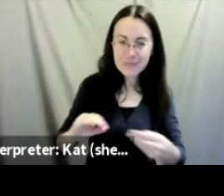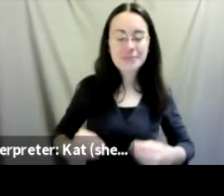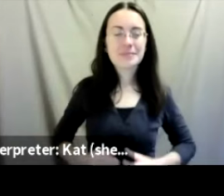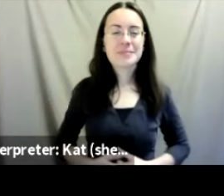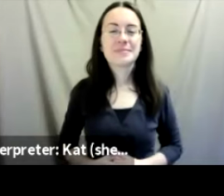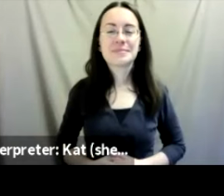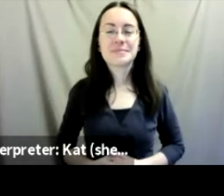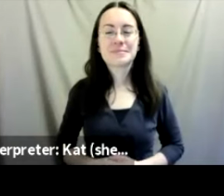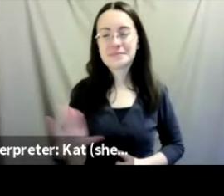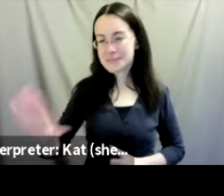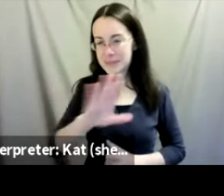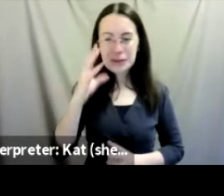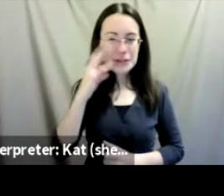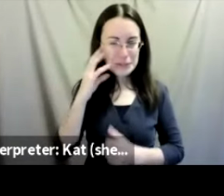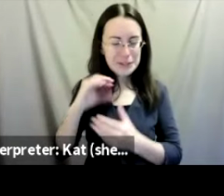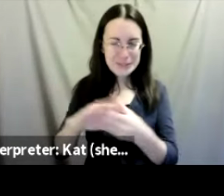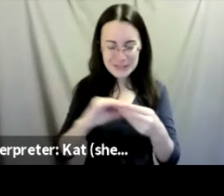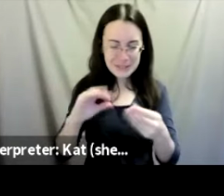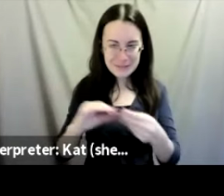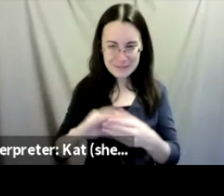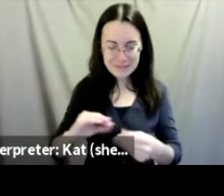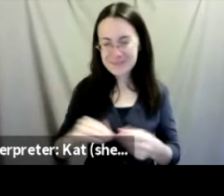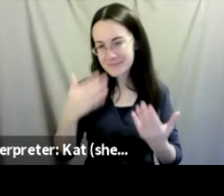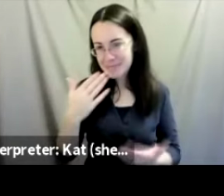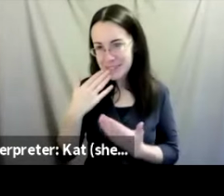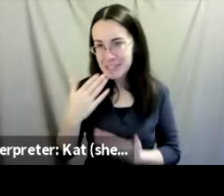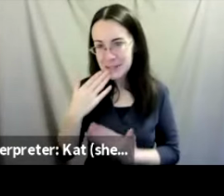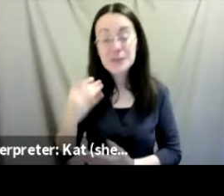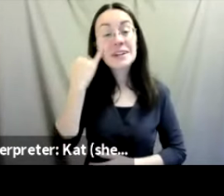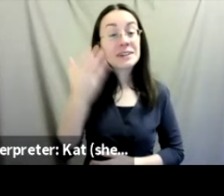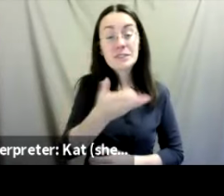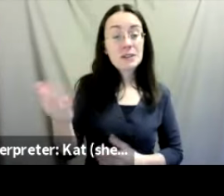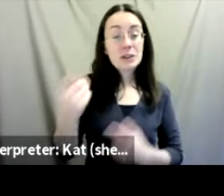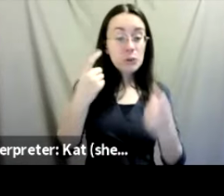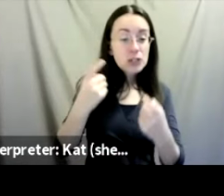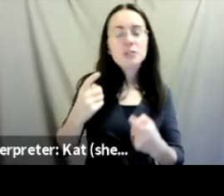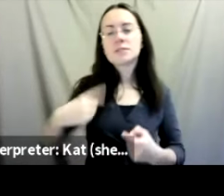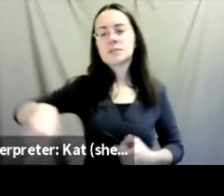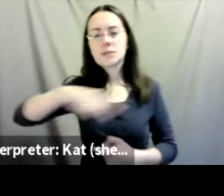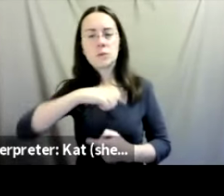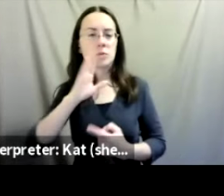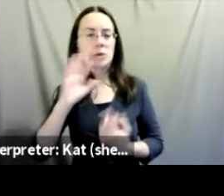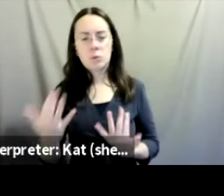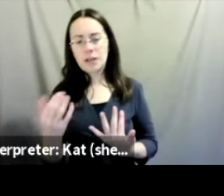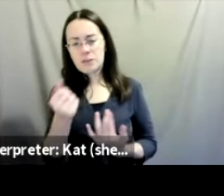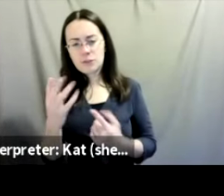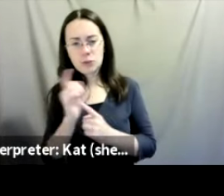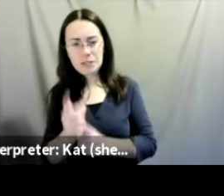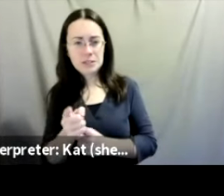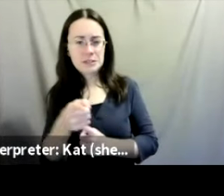about their experience. And if you all have any questions, we'll hang around for a couple more minutes and you can type into the chat